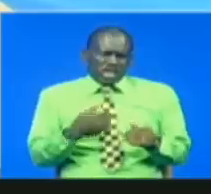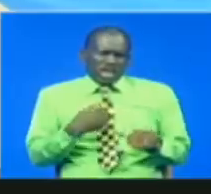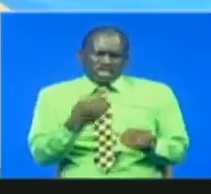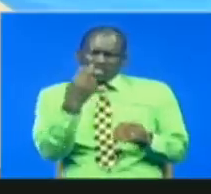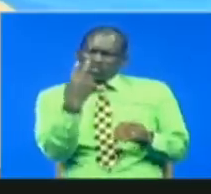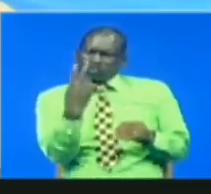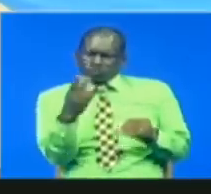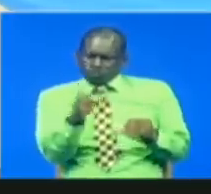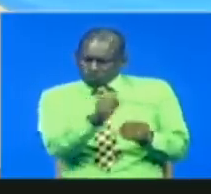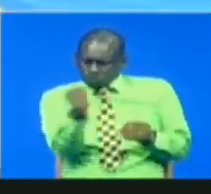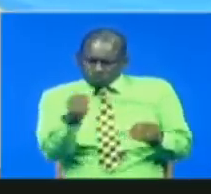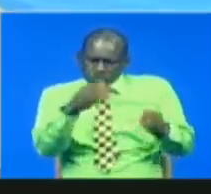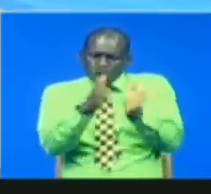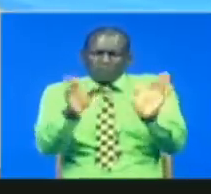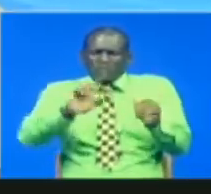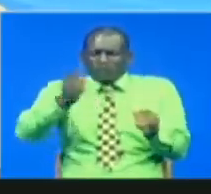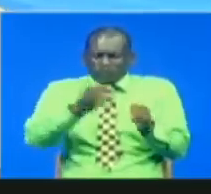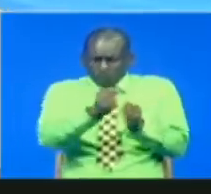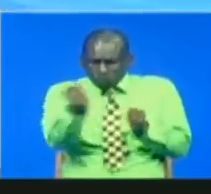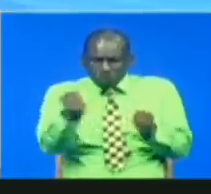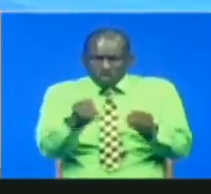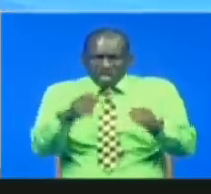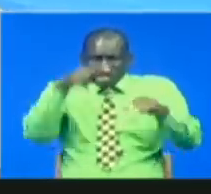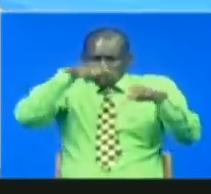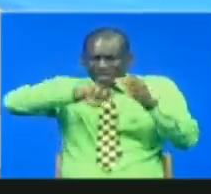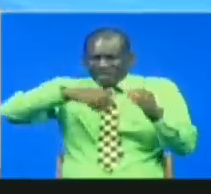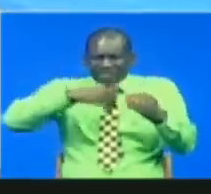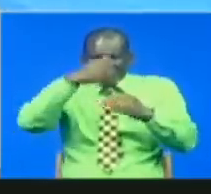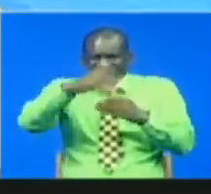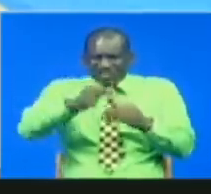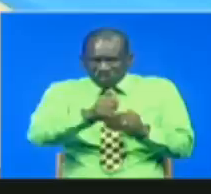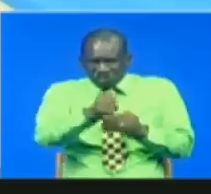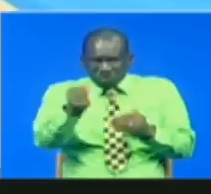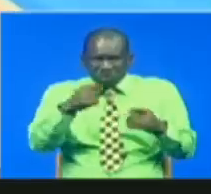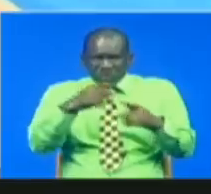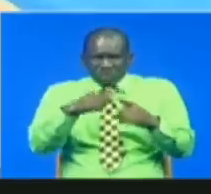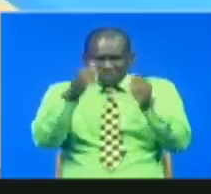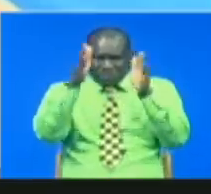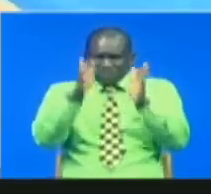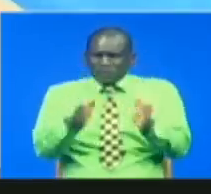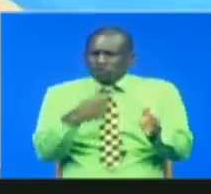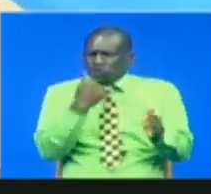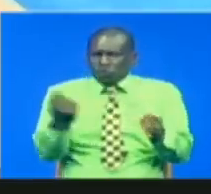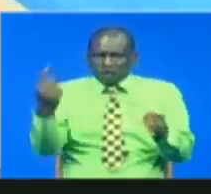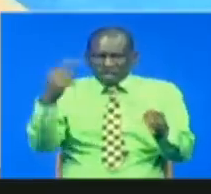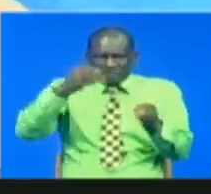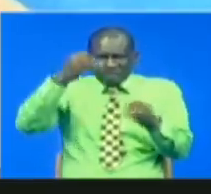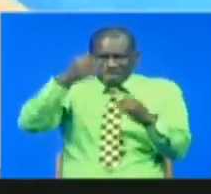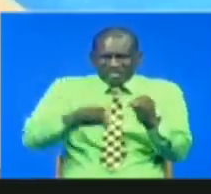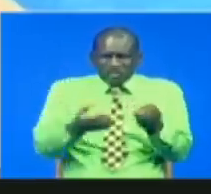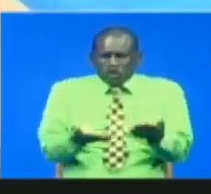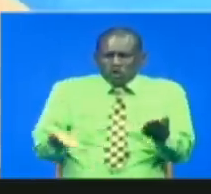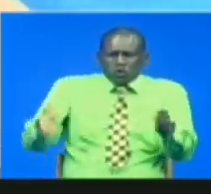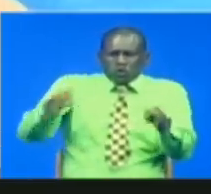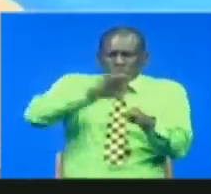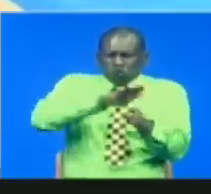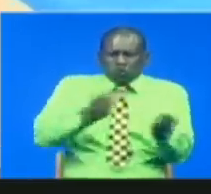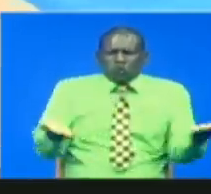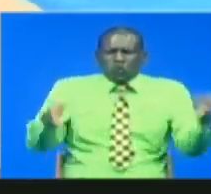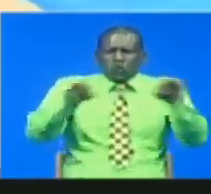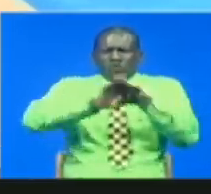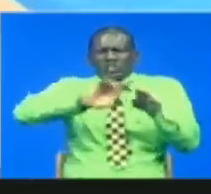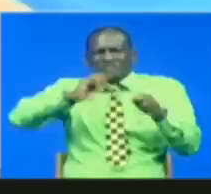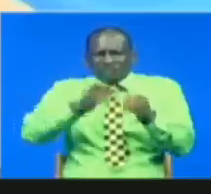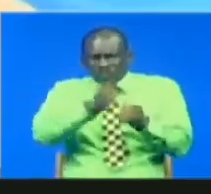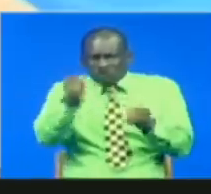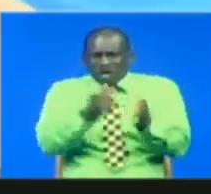the first door and then went to the next one. But the guy who came last closed the first one, and then we went and closed the second